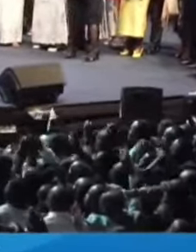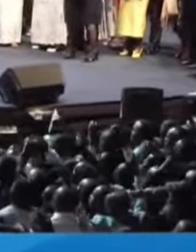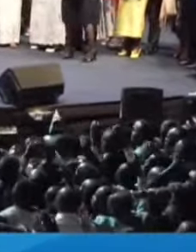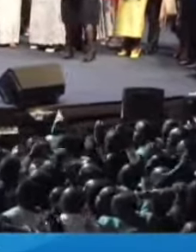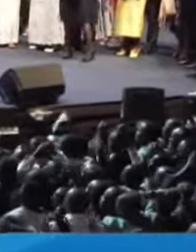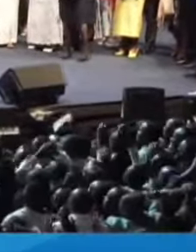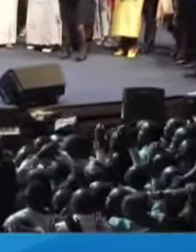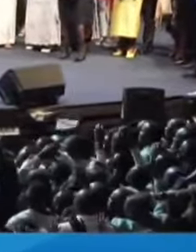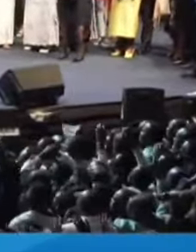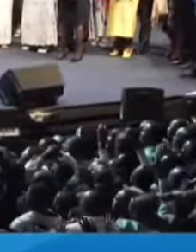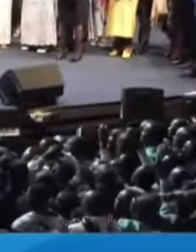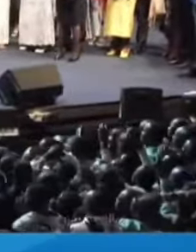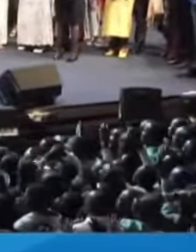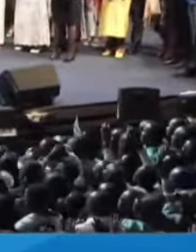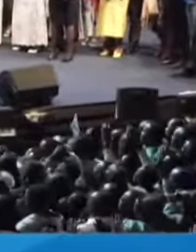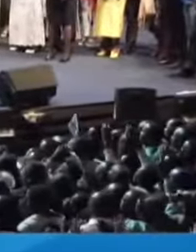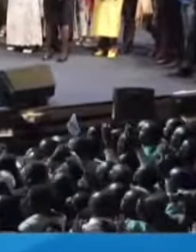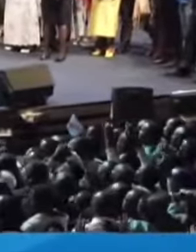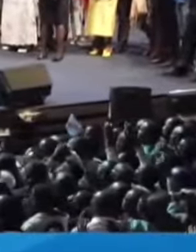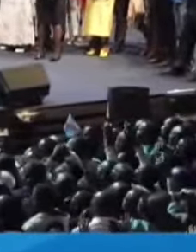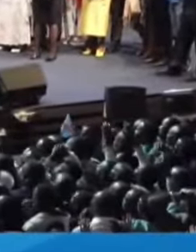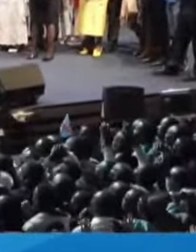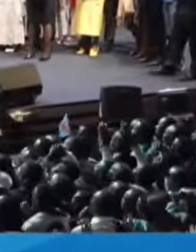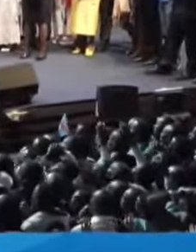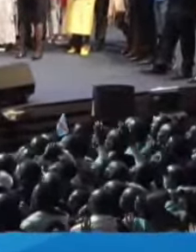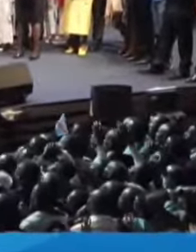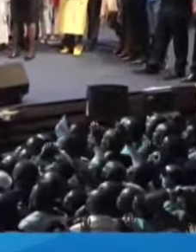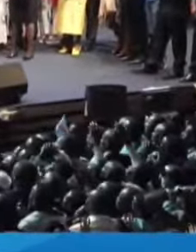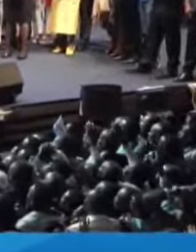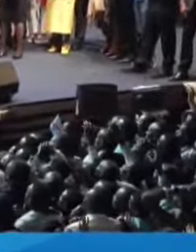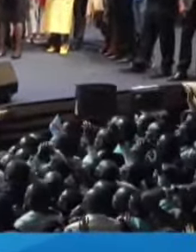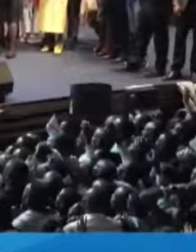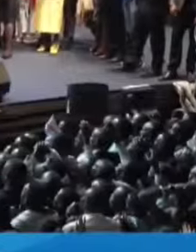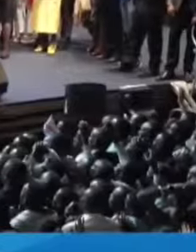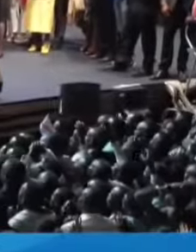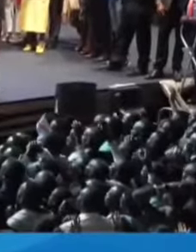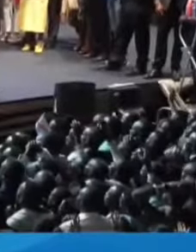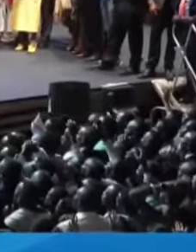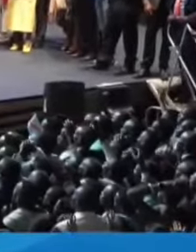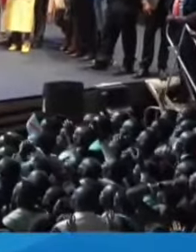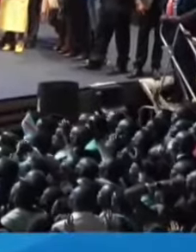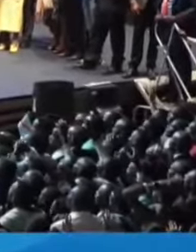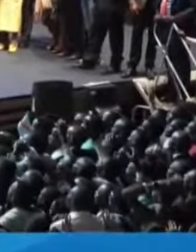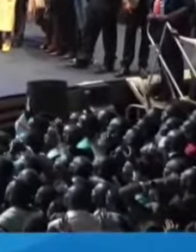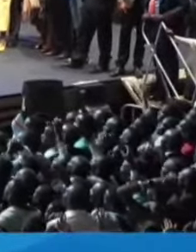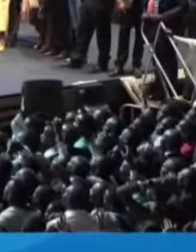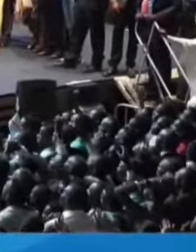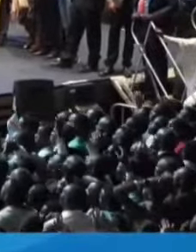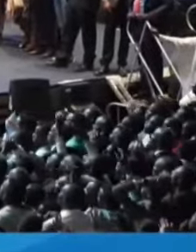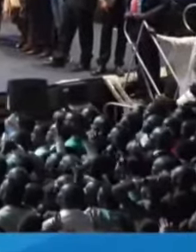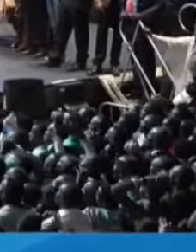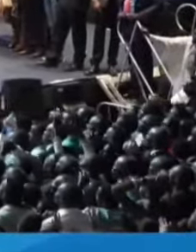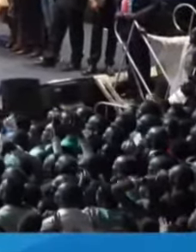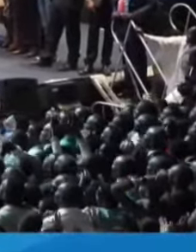seats because I forgot to take the